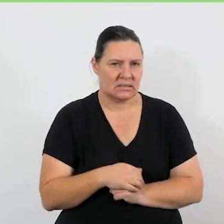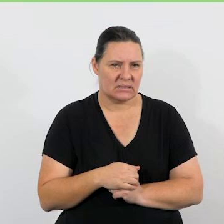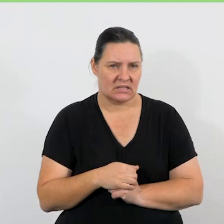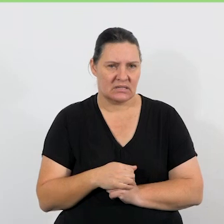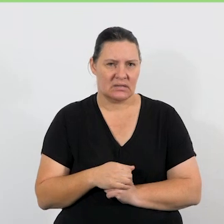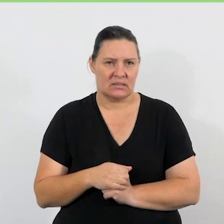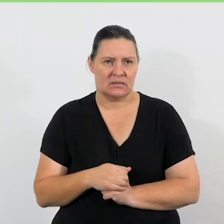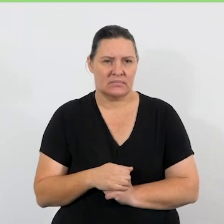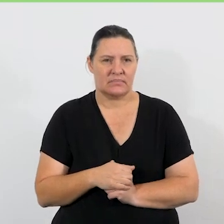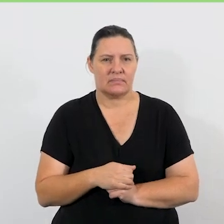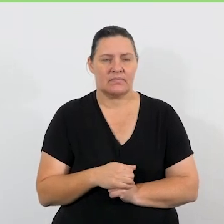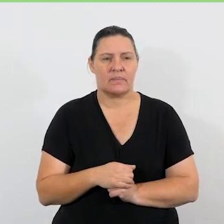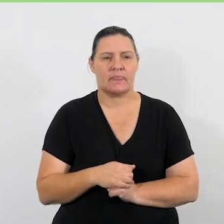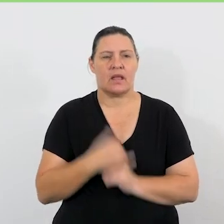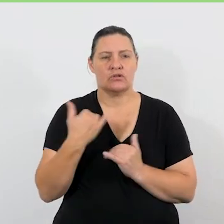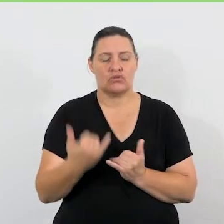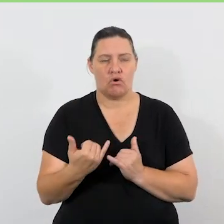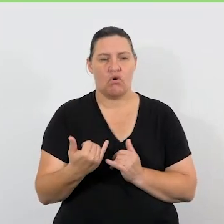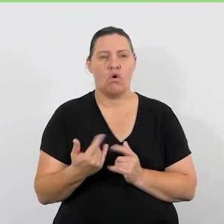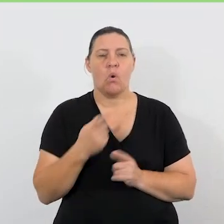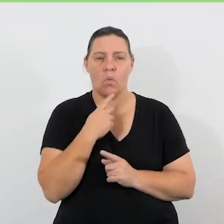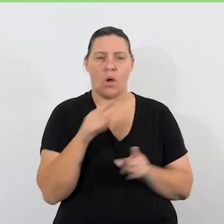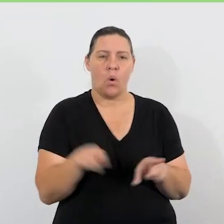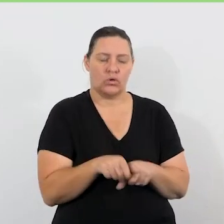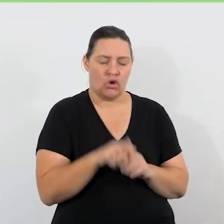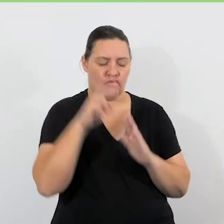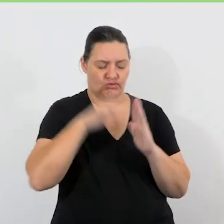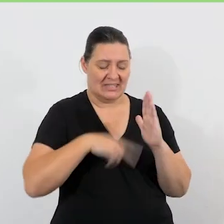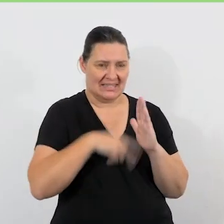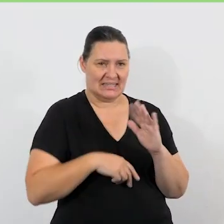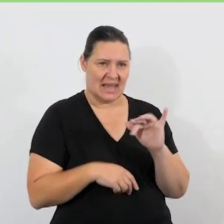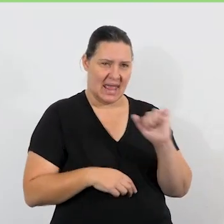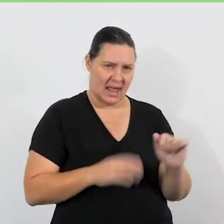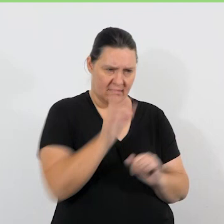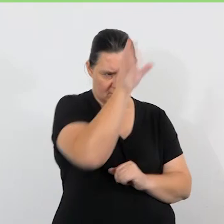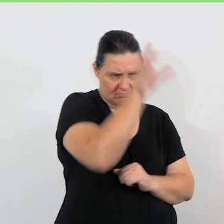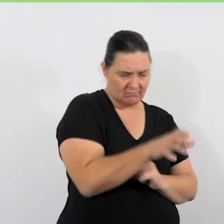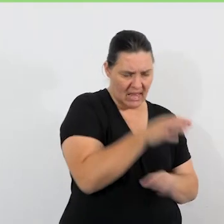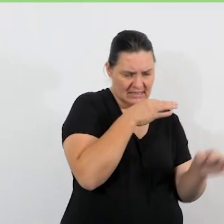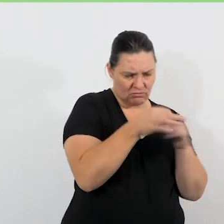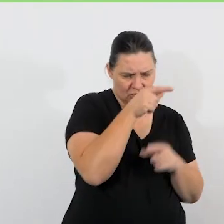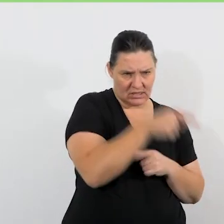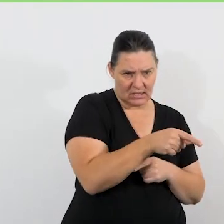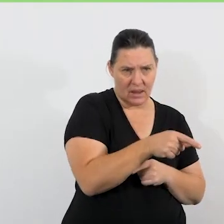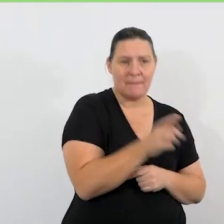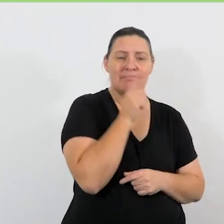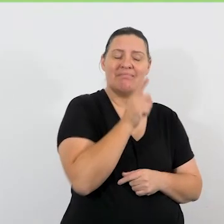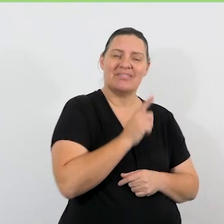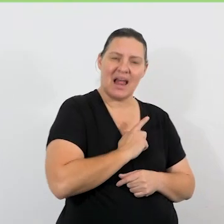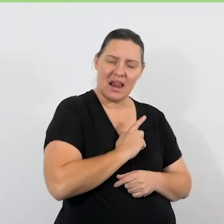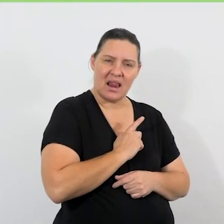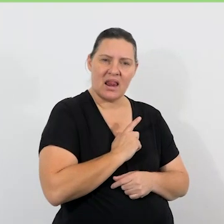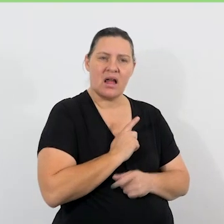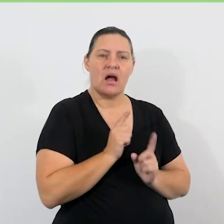the column on the right. So basically we are also reading descriptions this side. However, these descriptions are telling